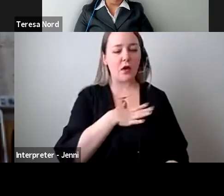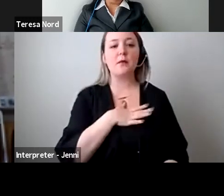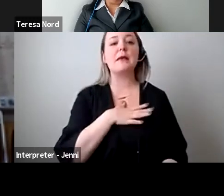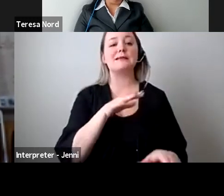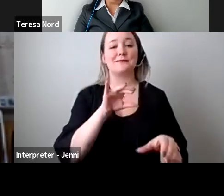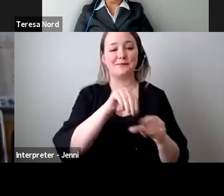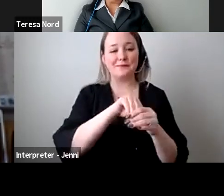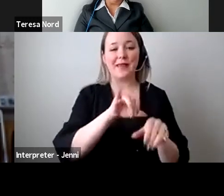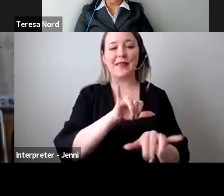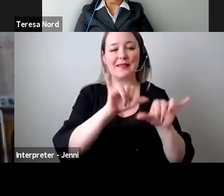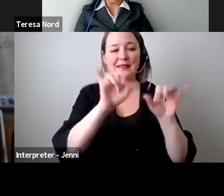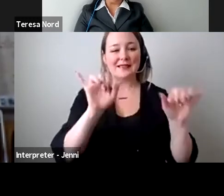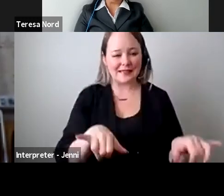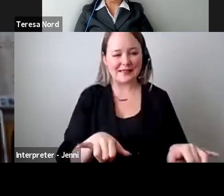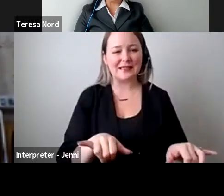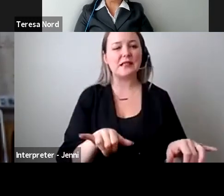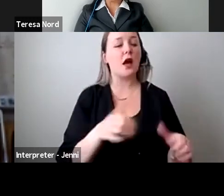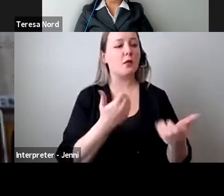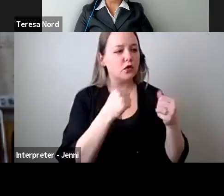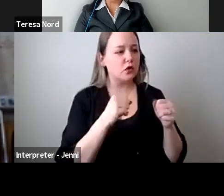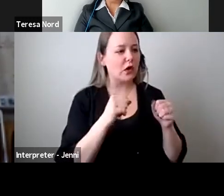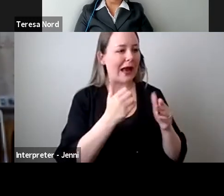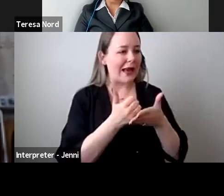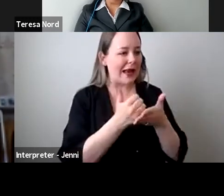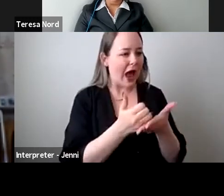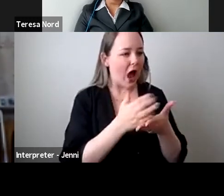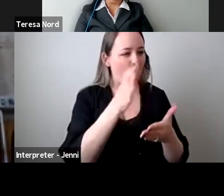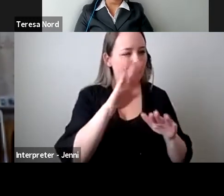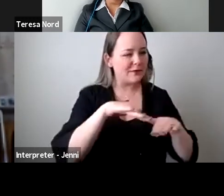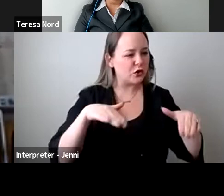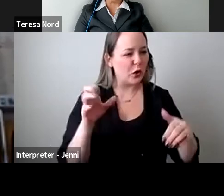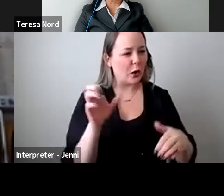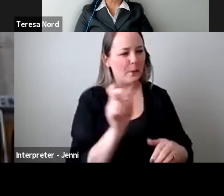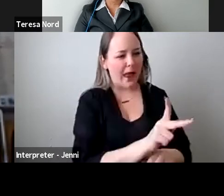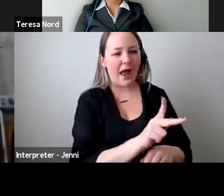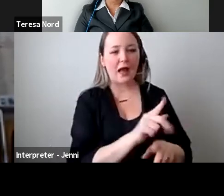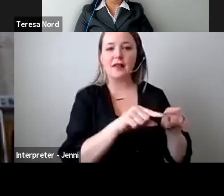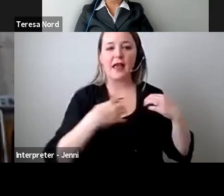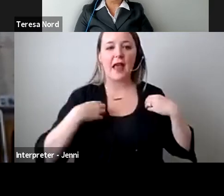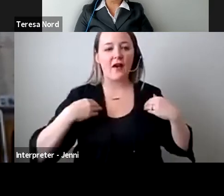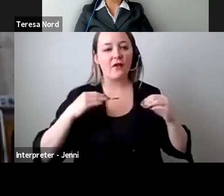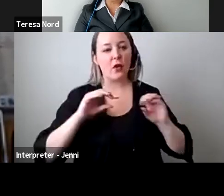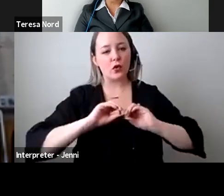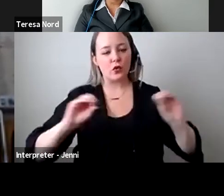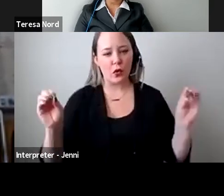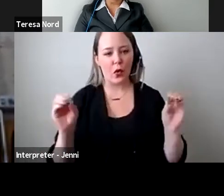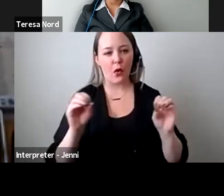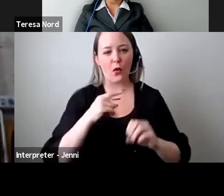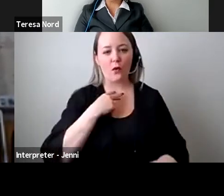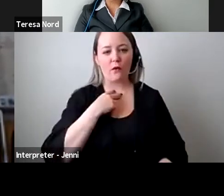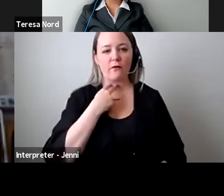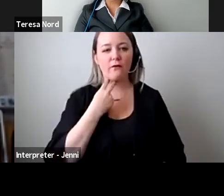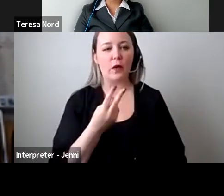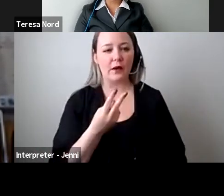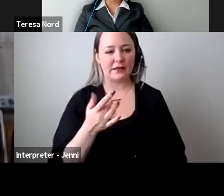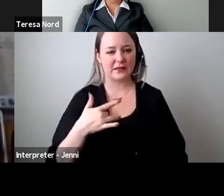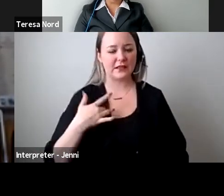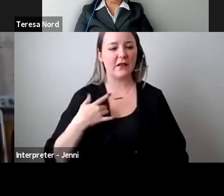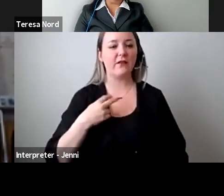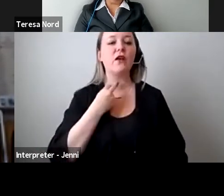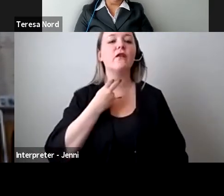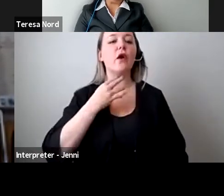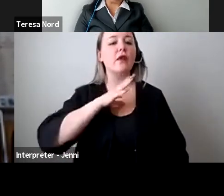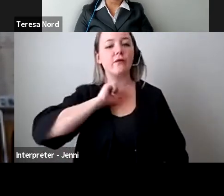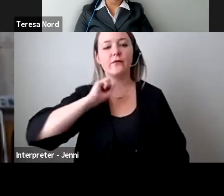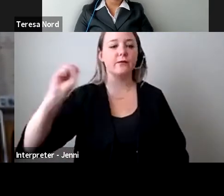system to help them try to get their kids back, and they don't have a voice. Our voices are ripped from us the